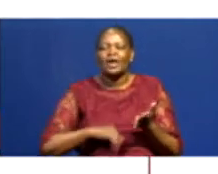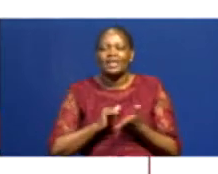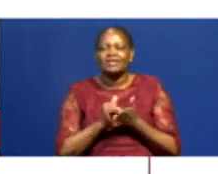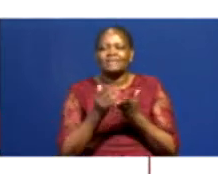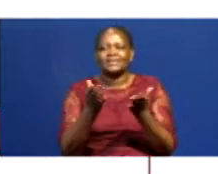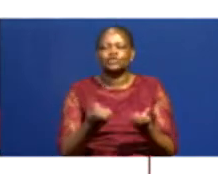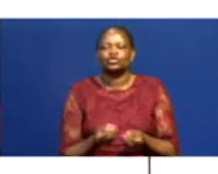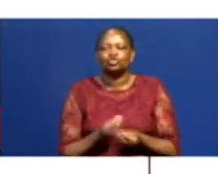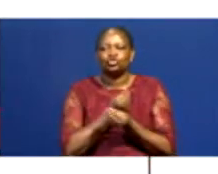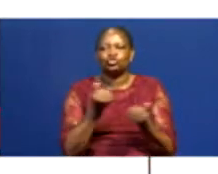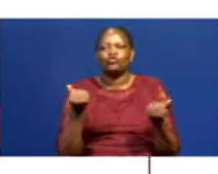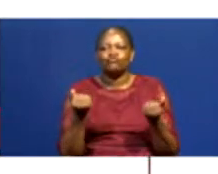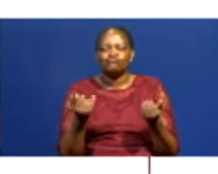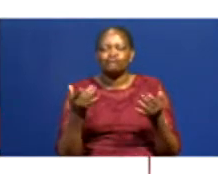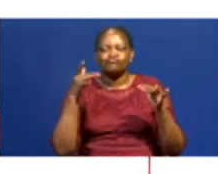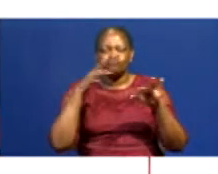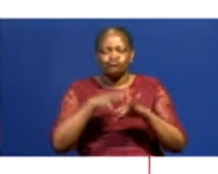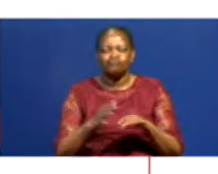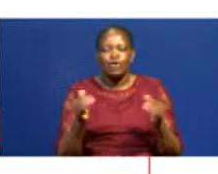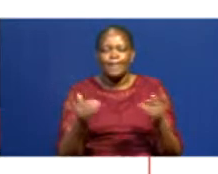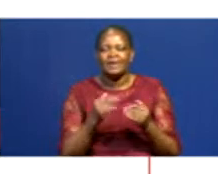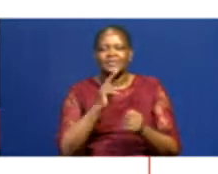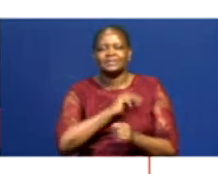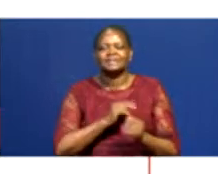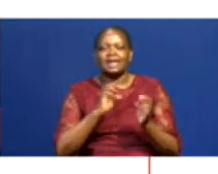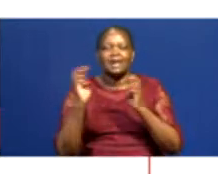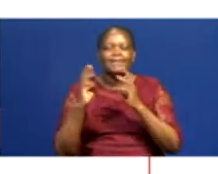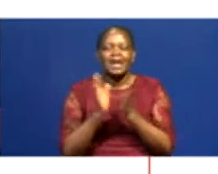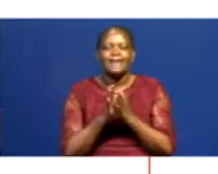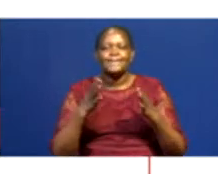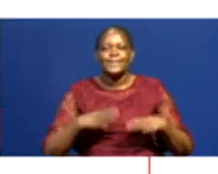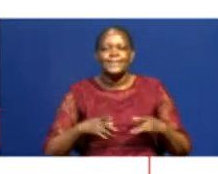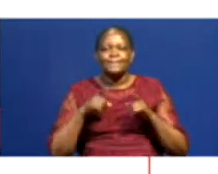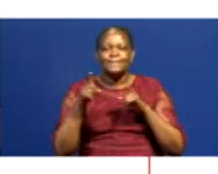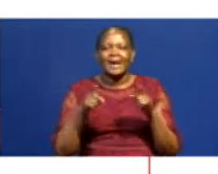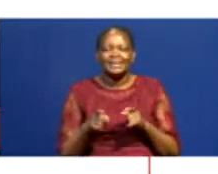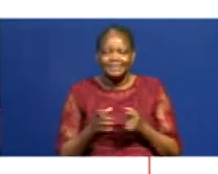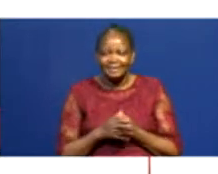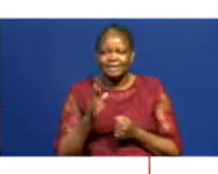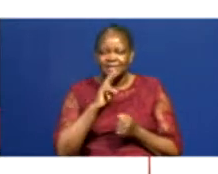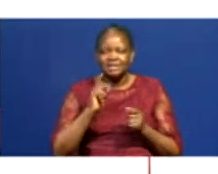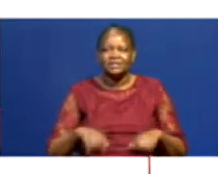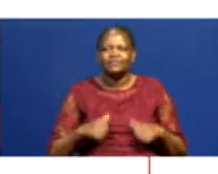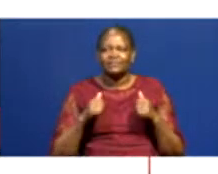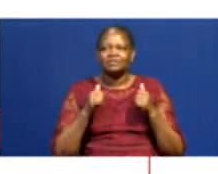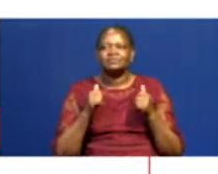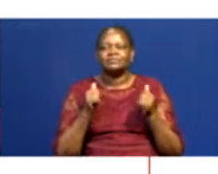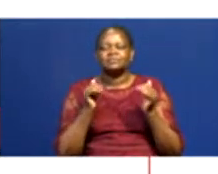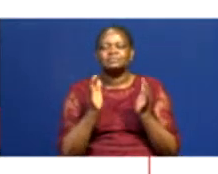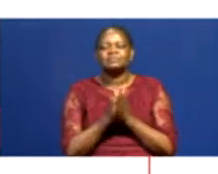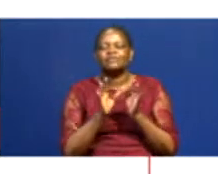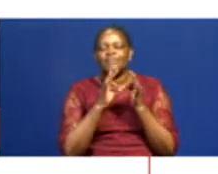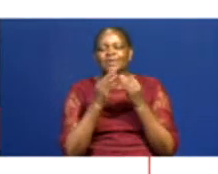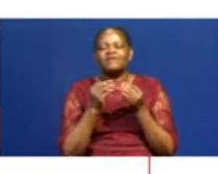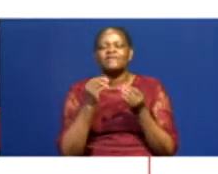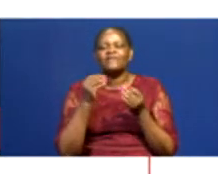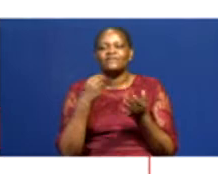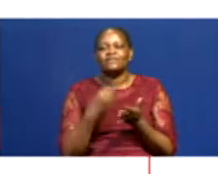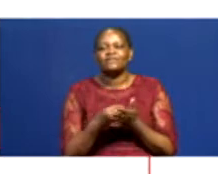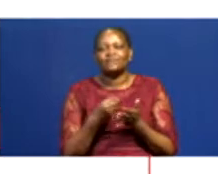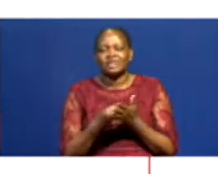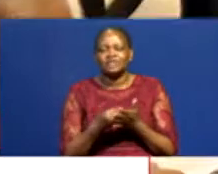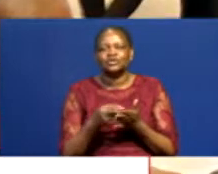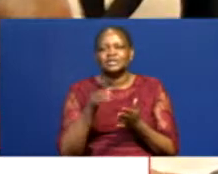the integrated impact of nature, climate and people by managing the risks to lives, livelihoods and financial risks to businesses.